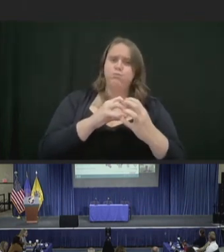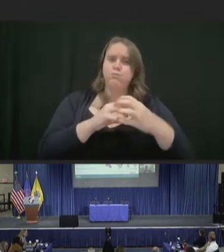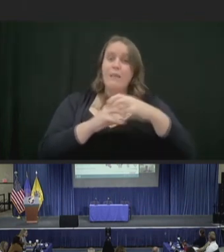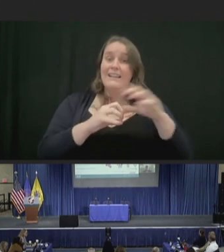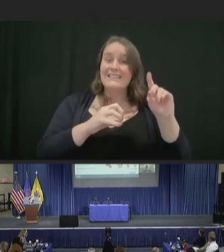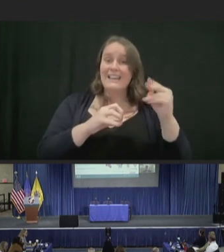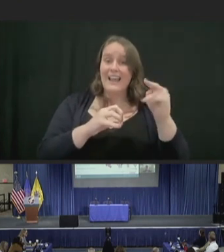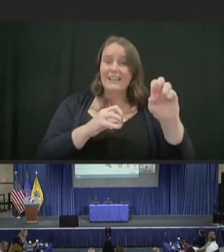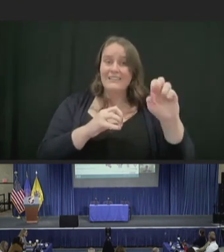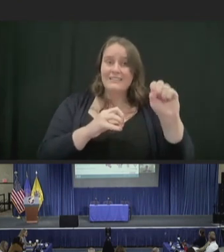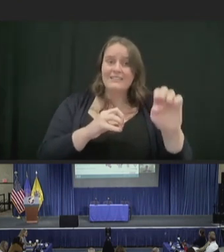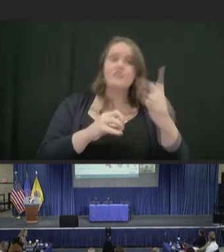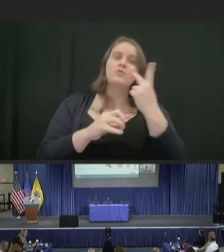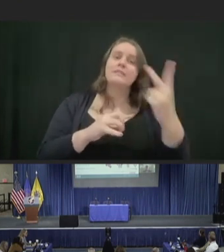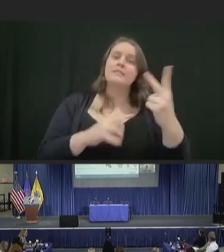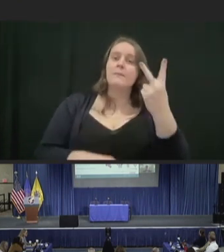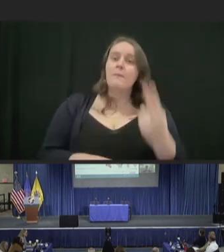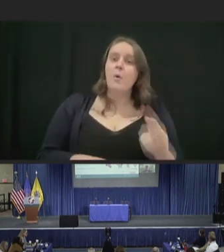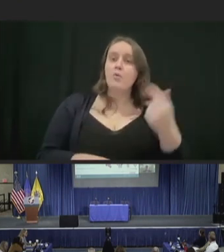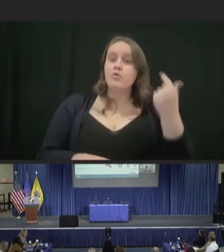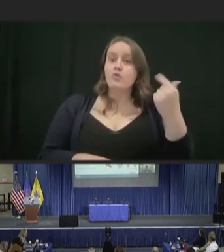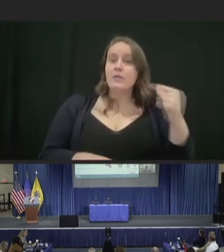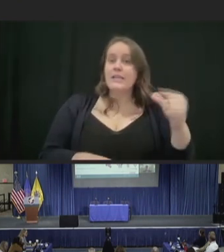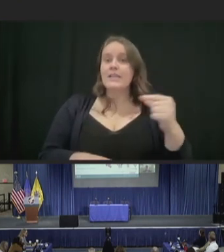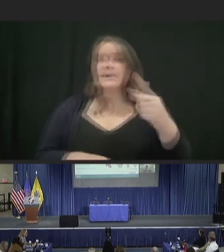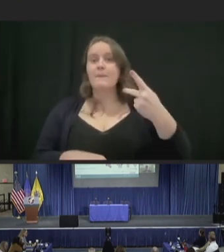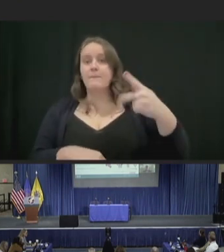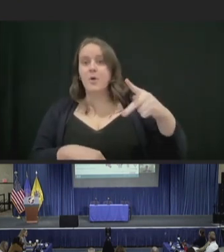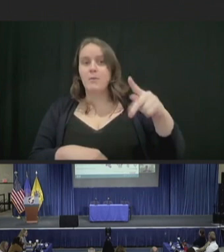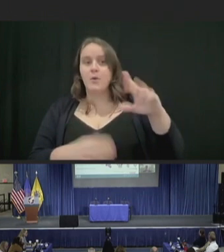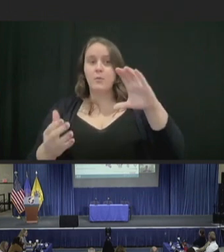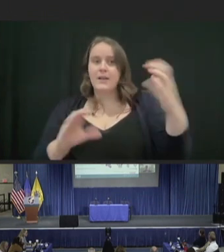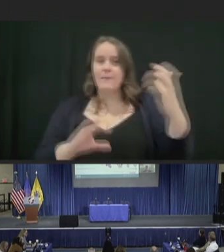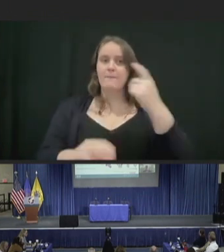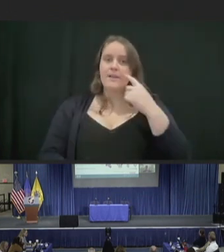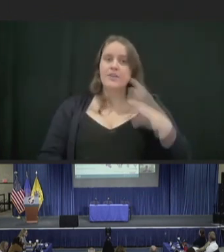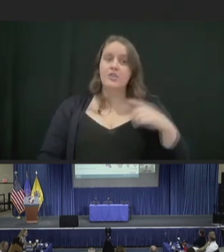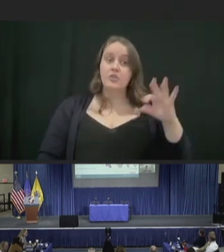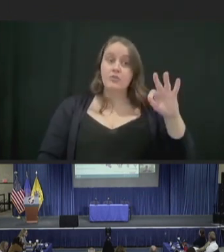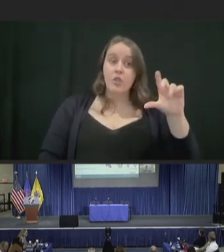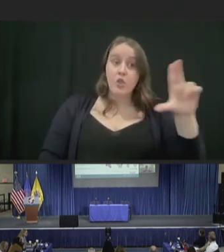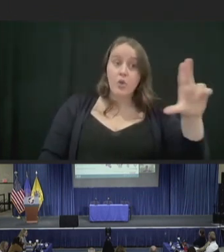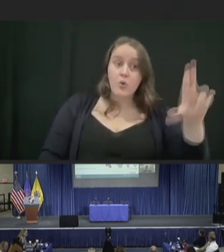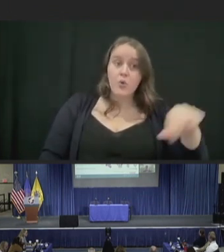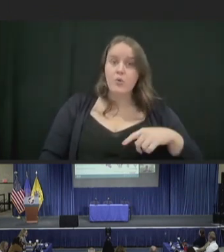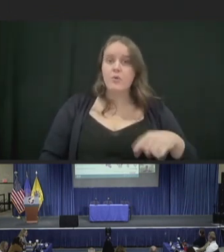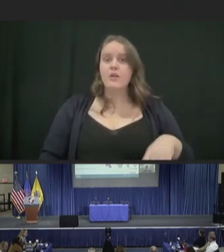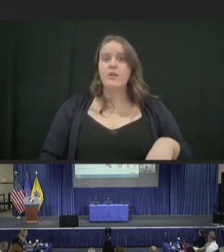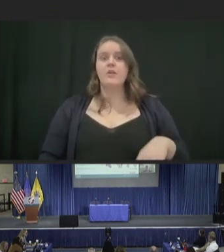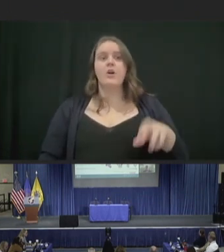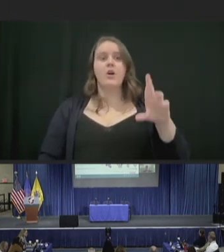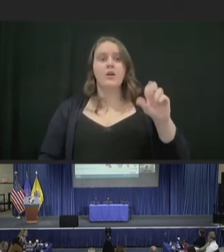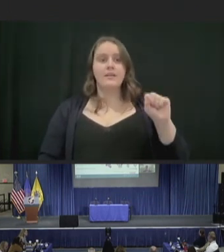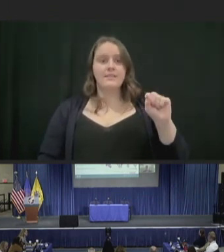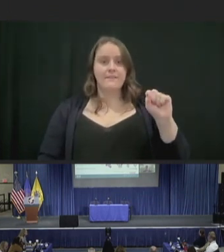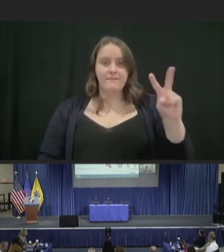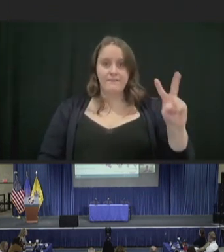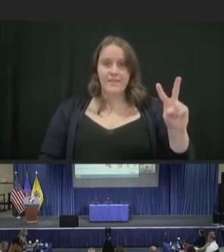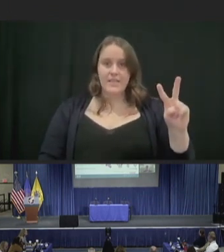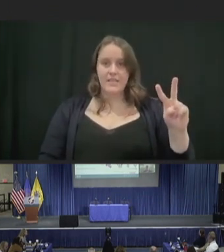green and purple in comparison to the influenza virus or the RSV fusion protein, which is more similar